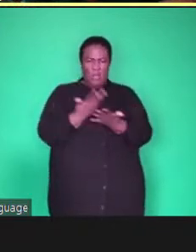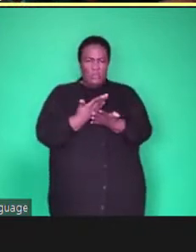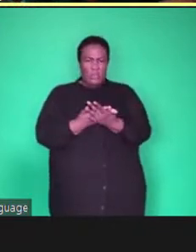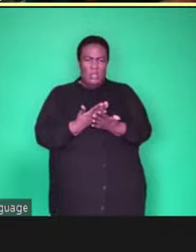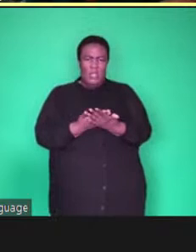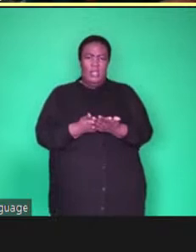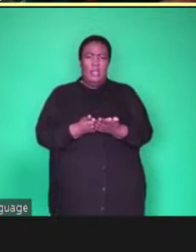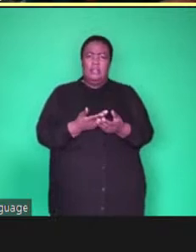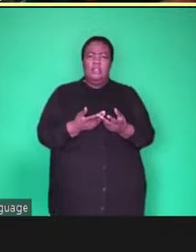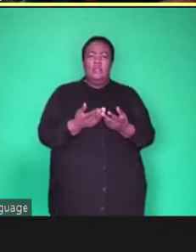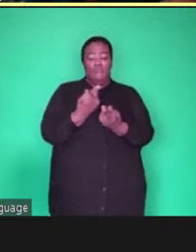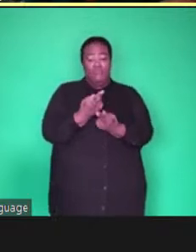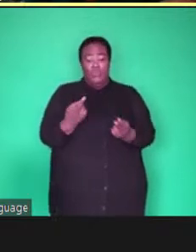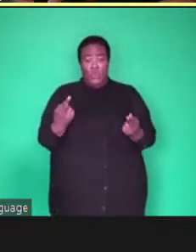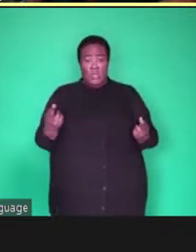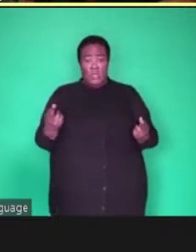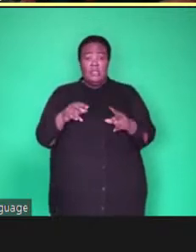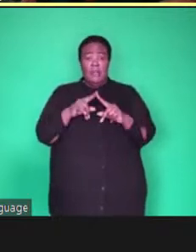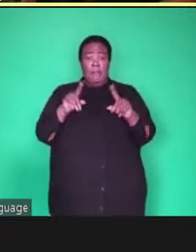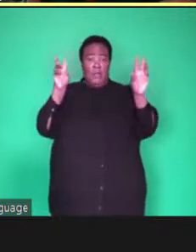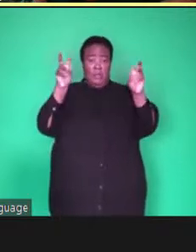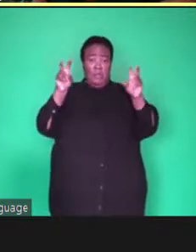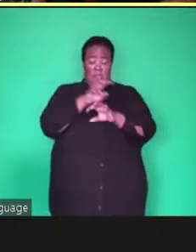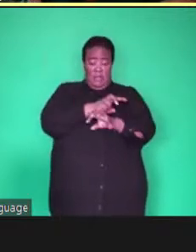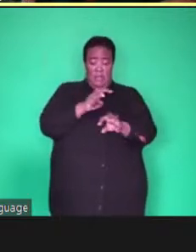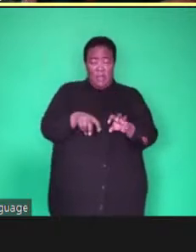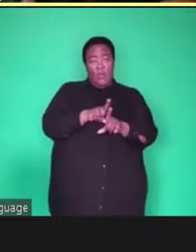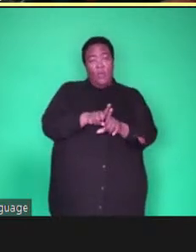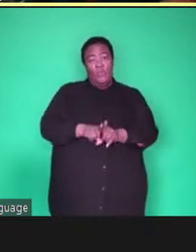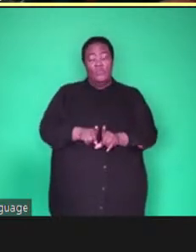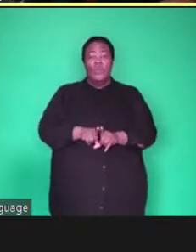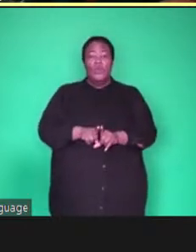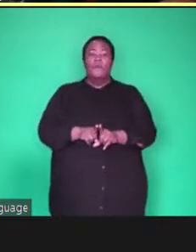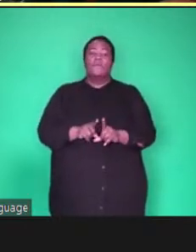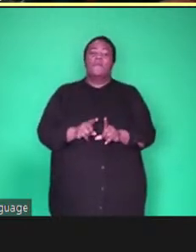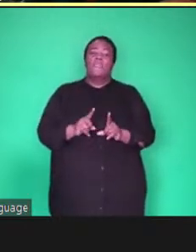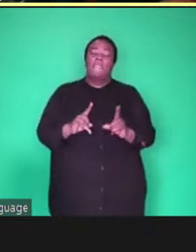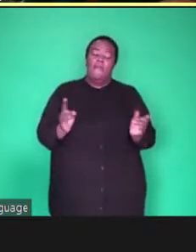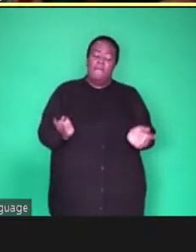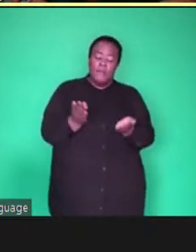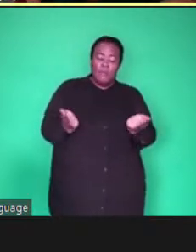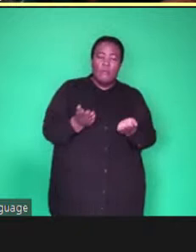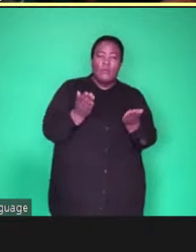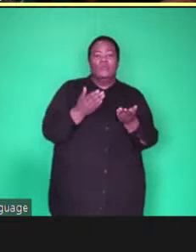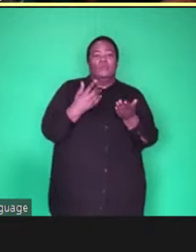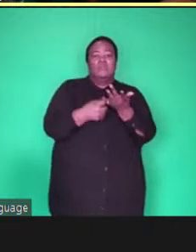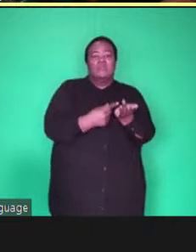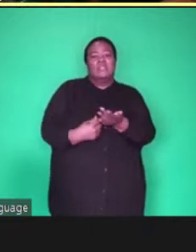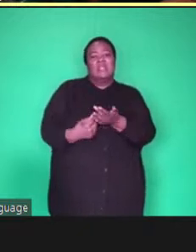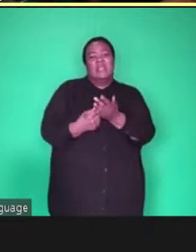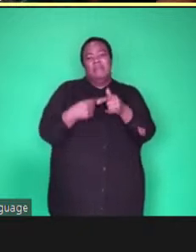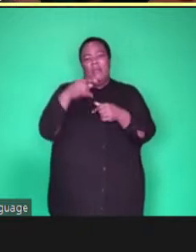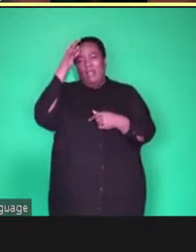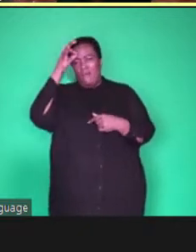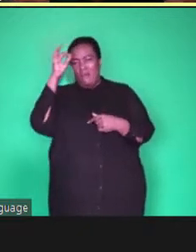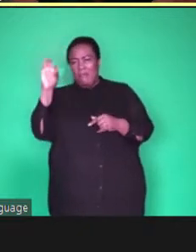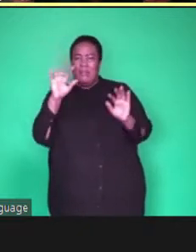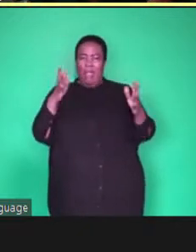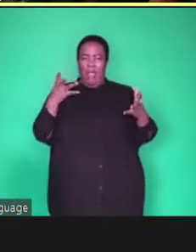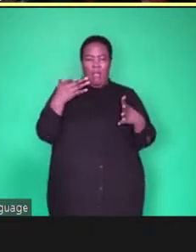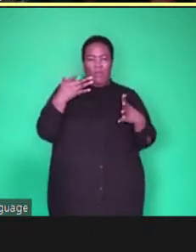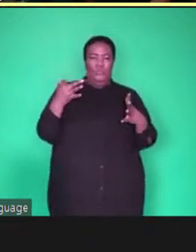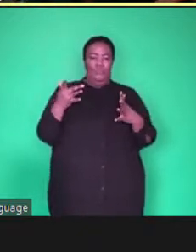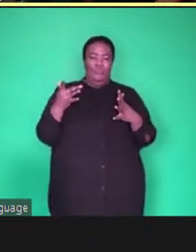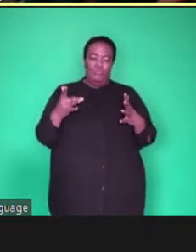around migration, but also try to promote the discussion around the governance elements. And so how to facilitate partnerships